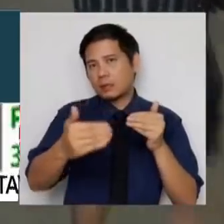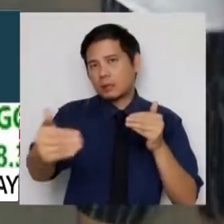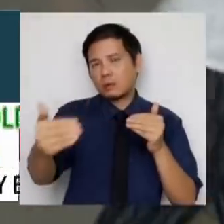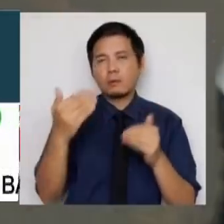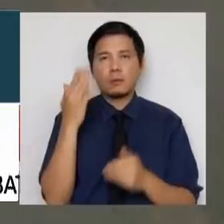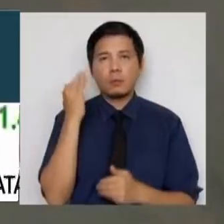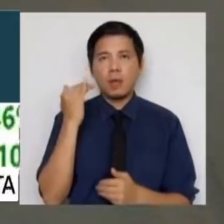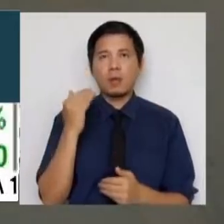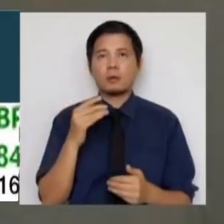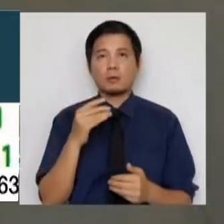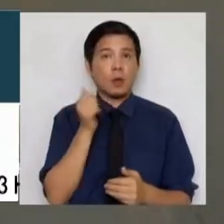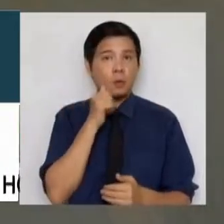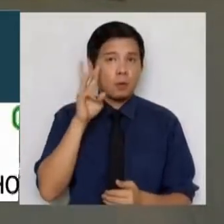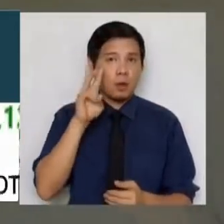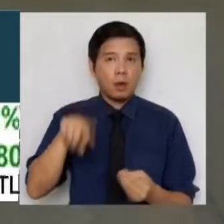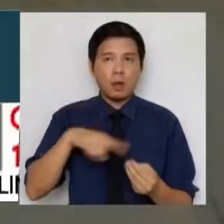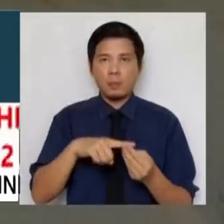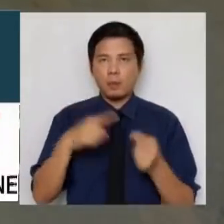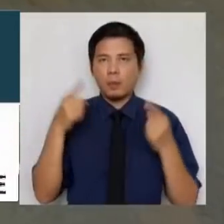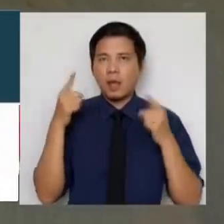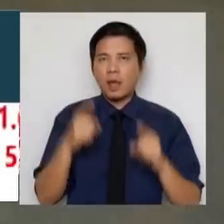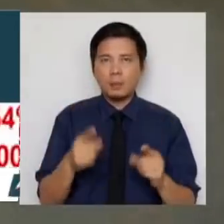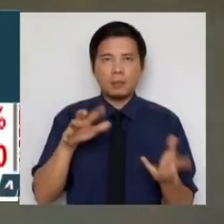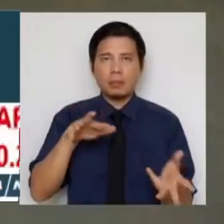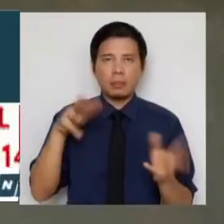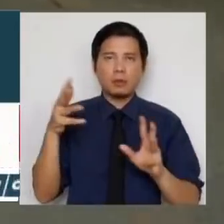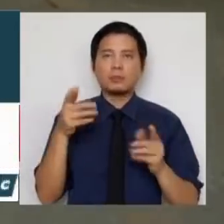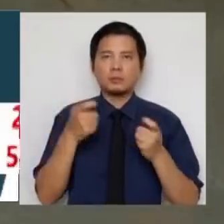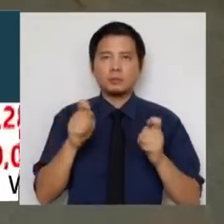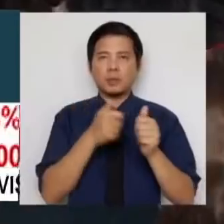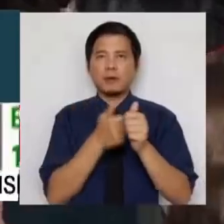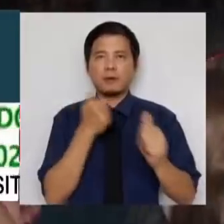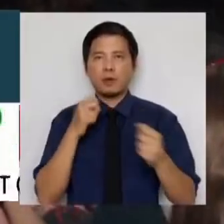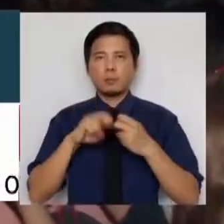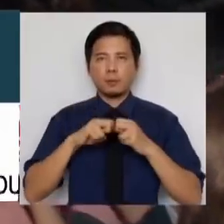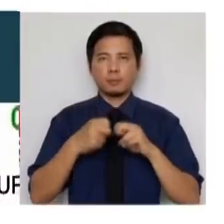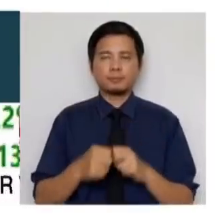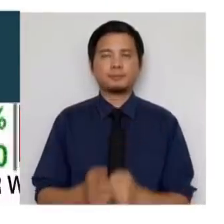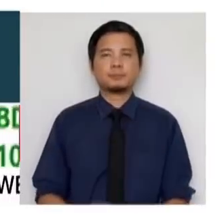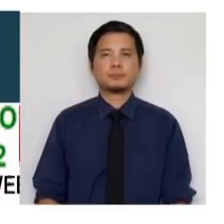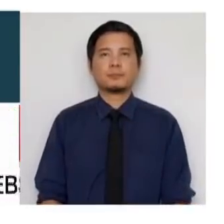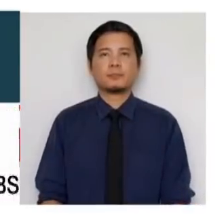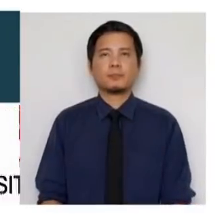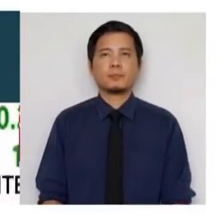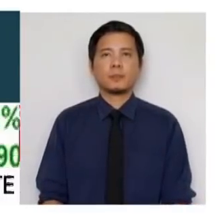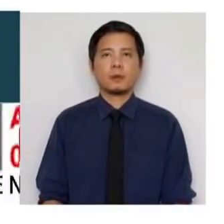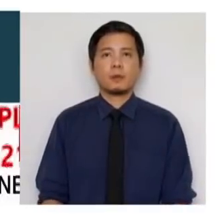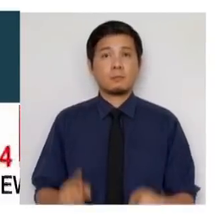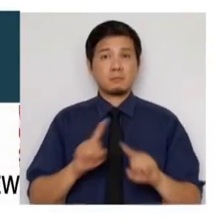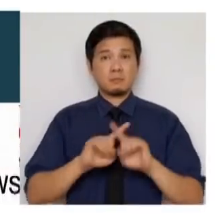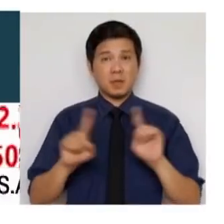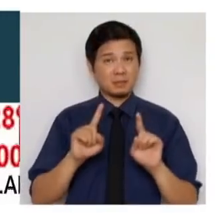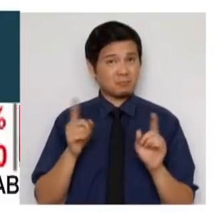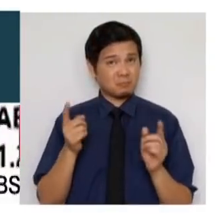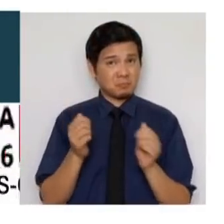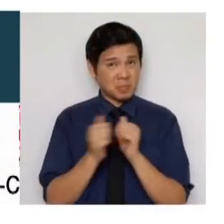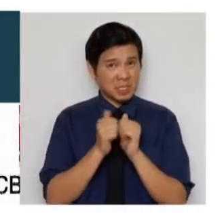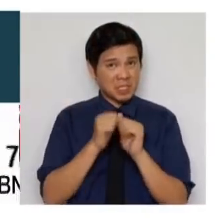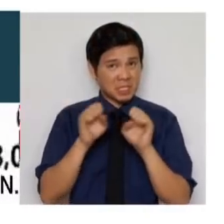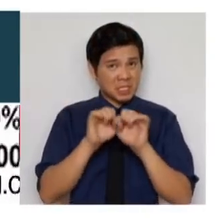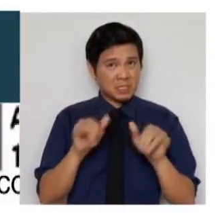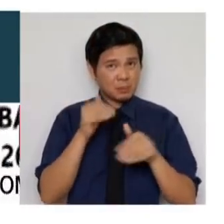well aware of what has to be done already to avoid them. Yeah, but is it just really it's just a matter of processes here,